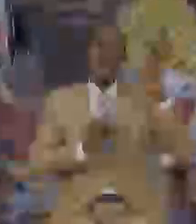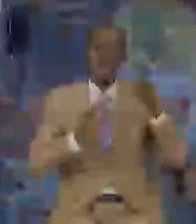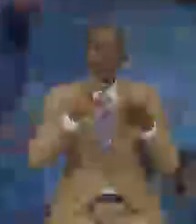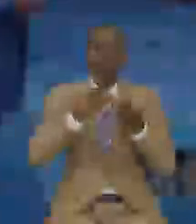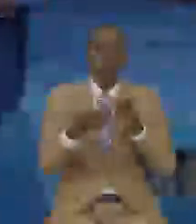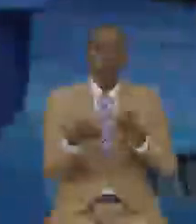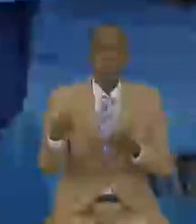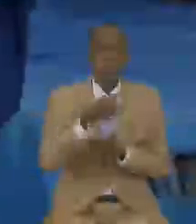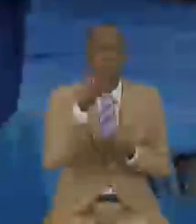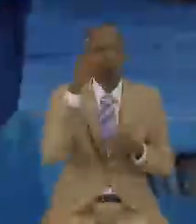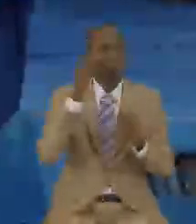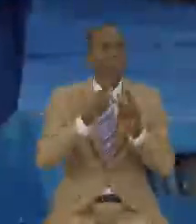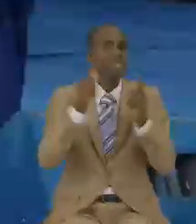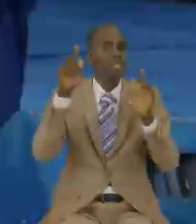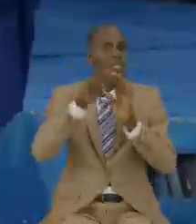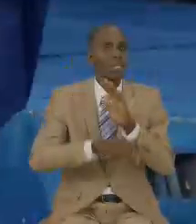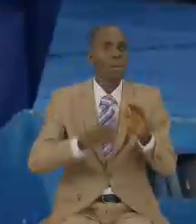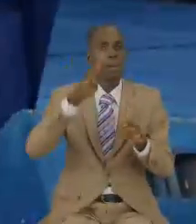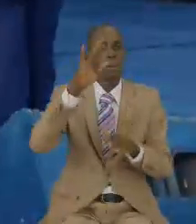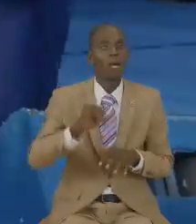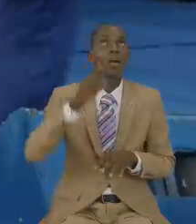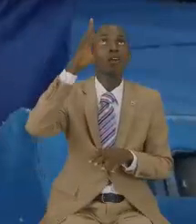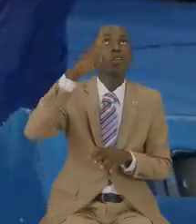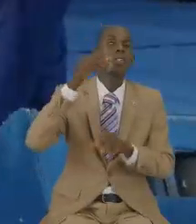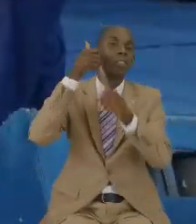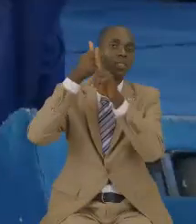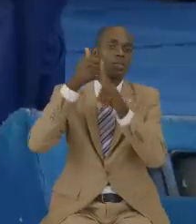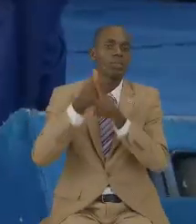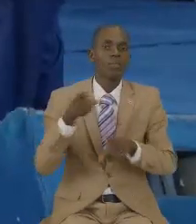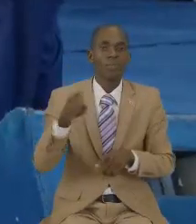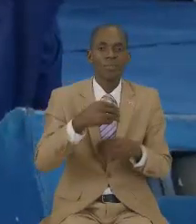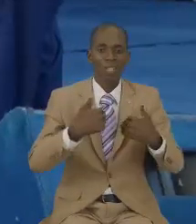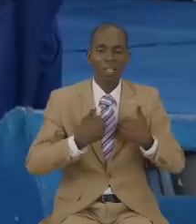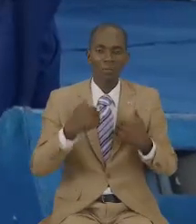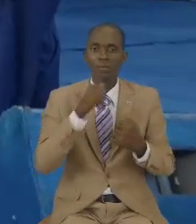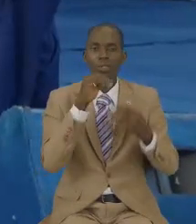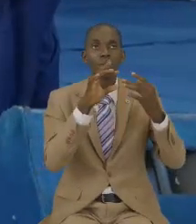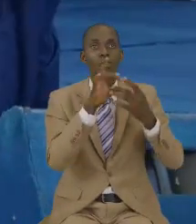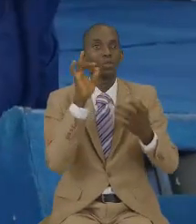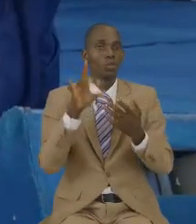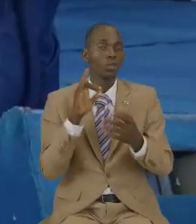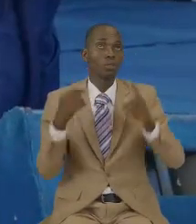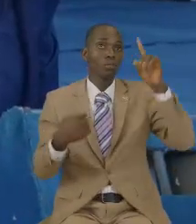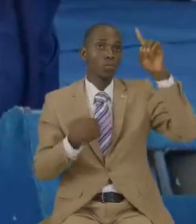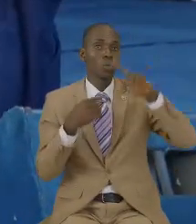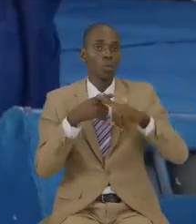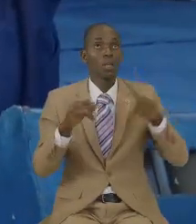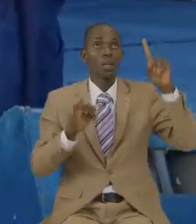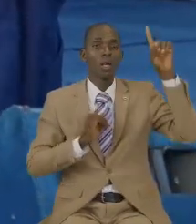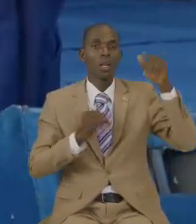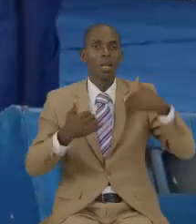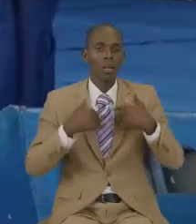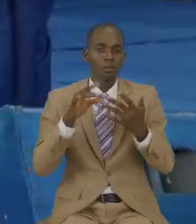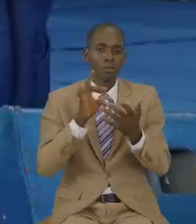for greatness by God himself. Ye have not chosen me, but I have chosen you and ordained